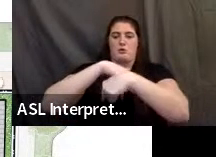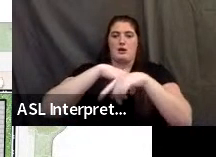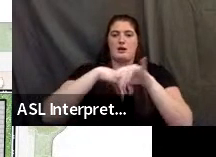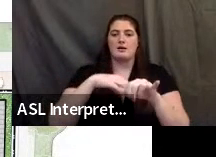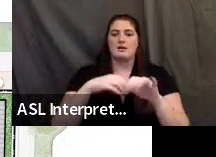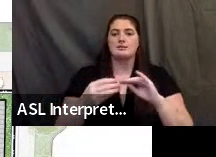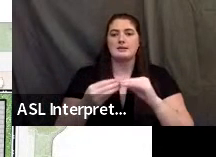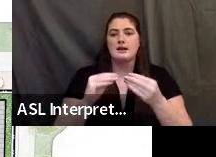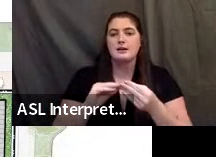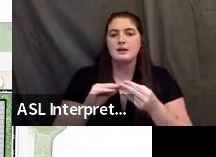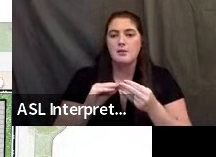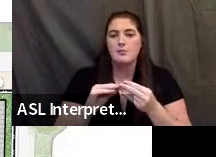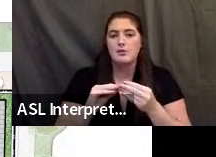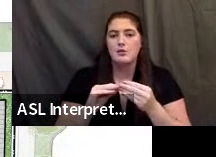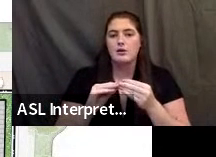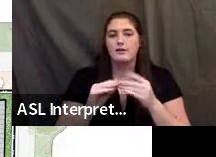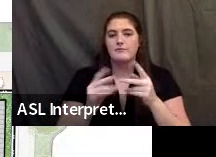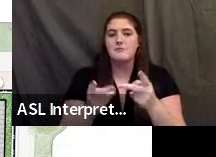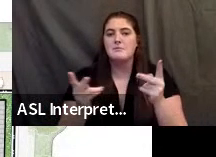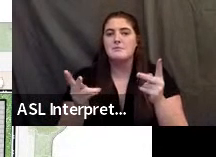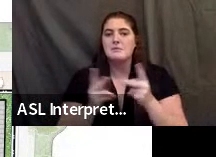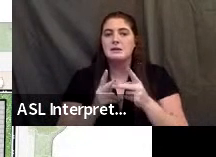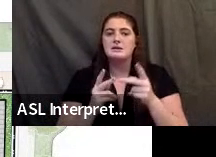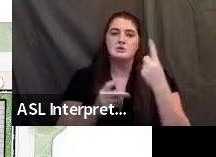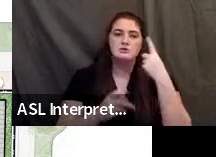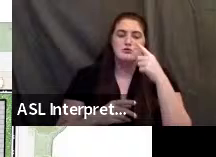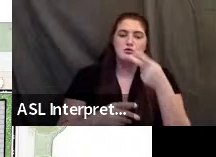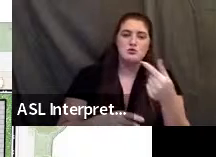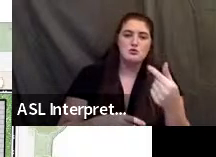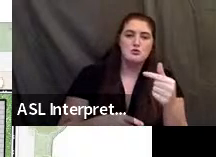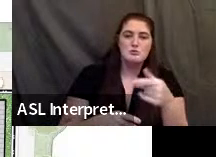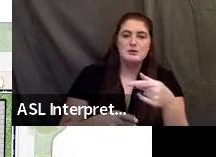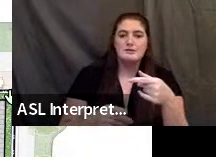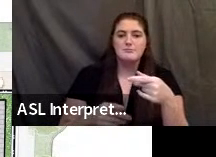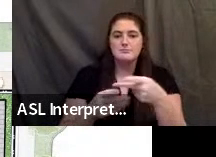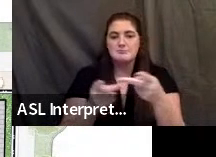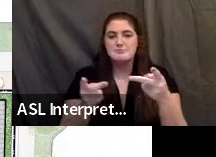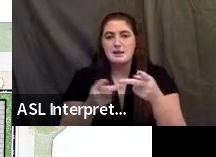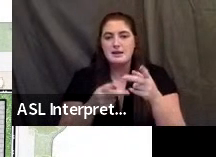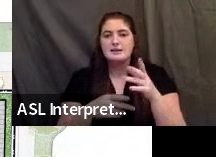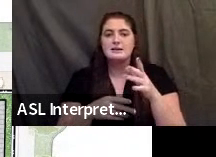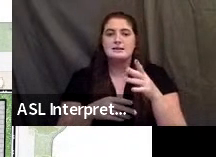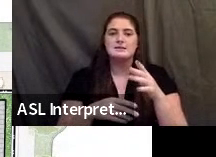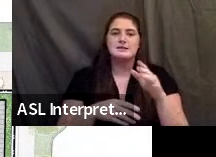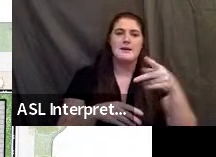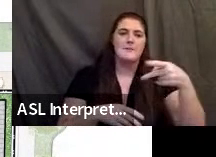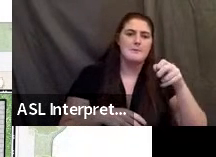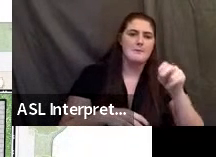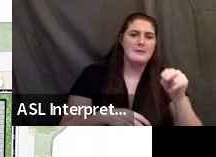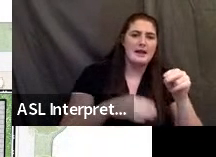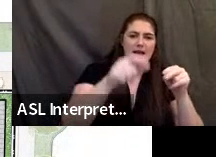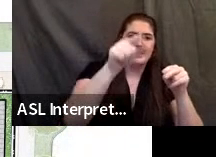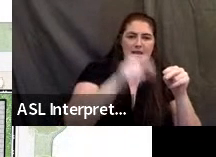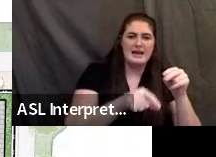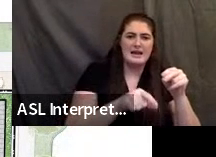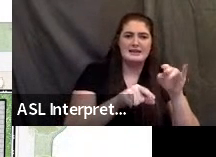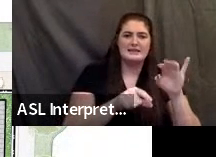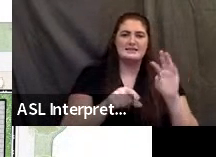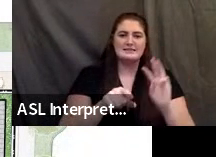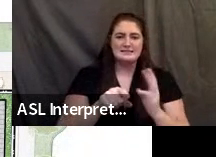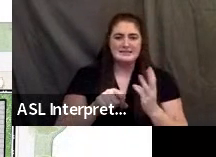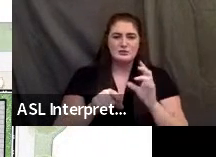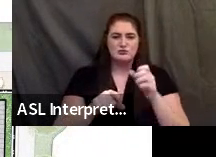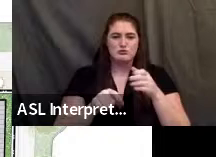occupiable zones along 6th Street, Penn Street, and even at 5th Street, we have over a 30-foot